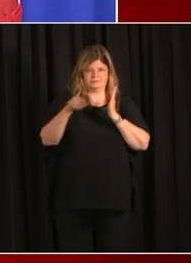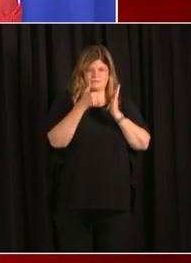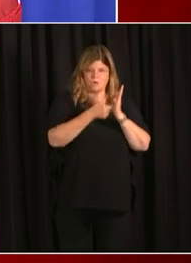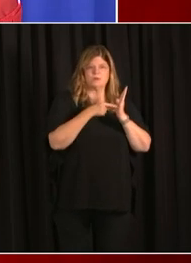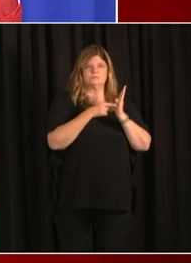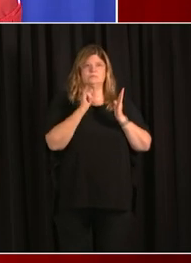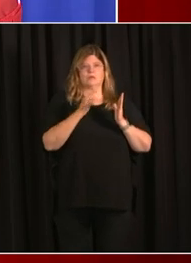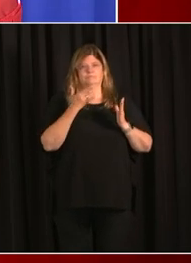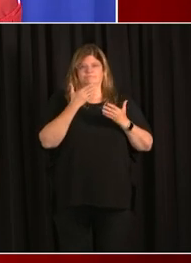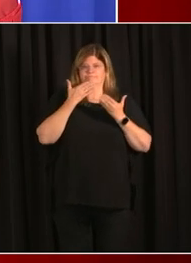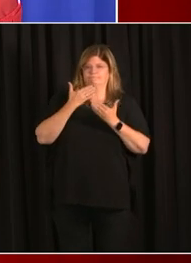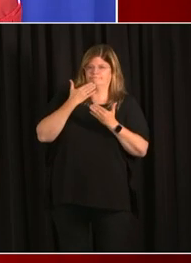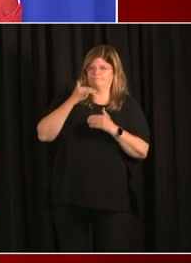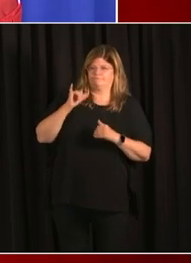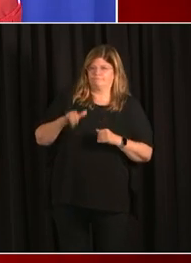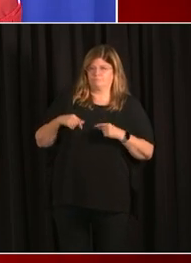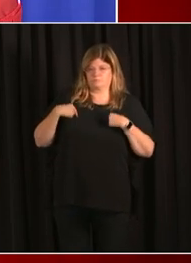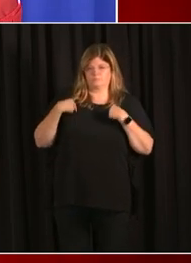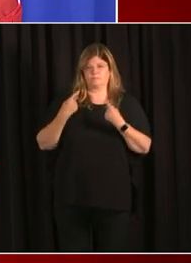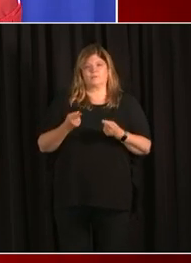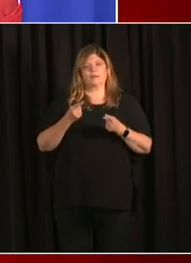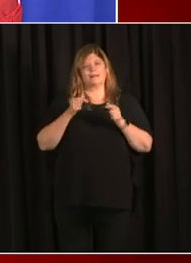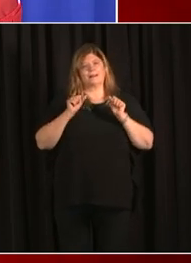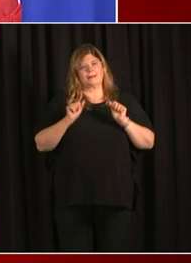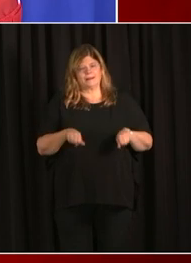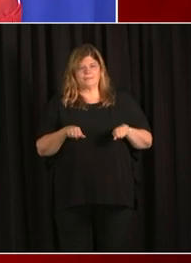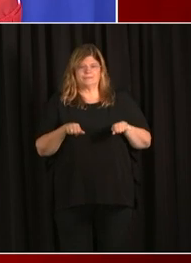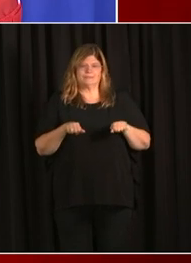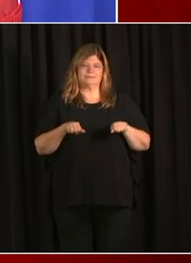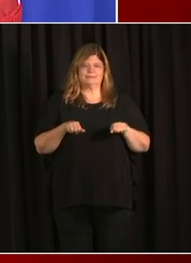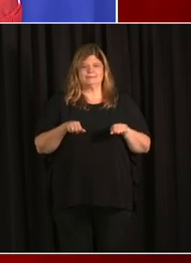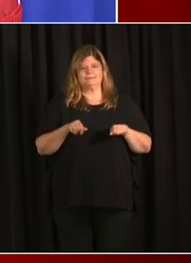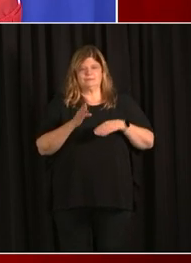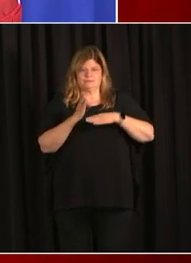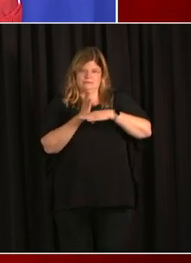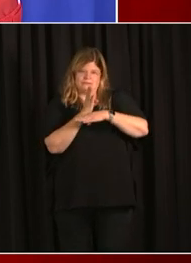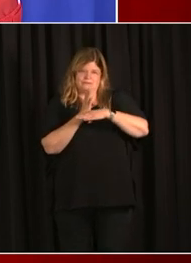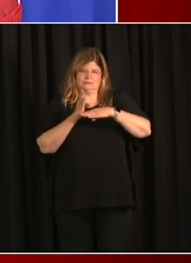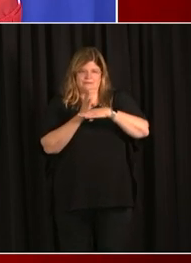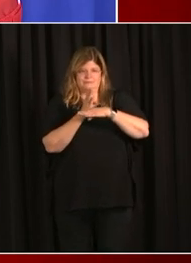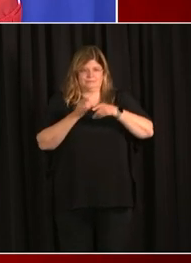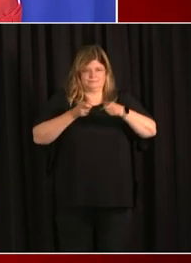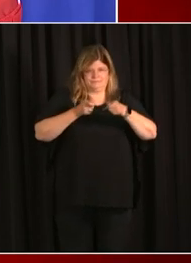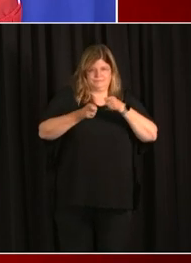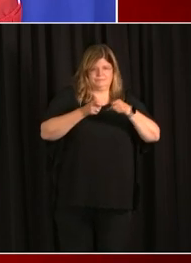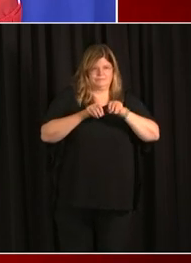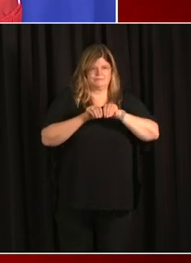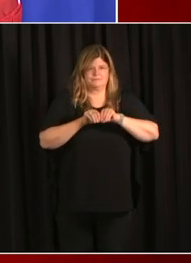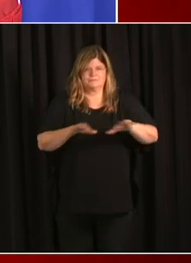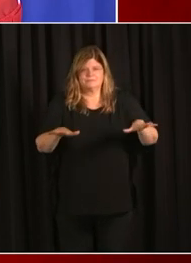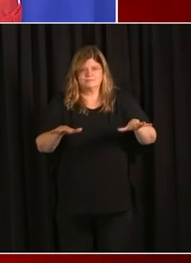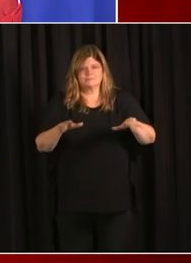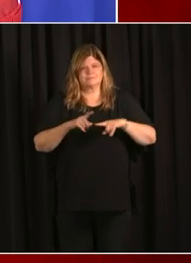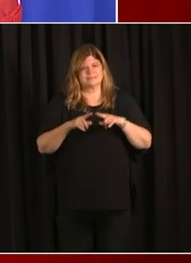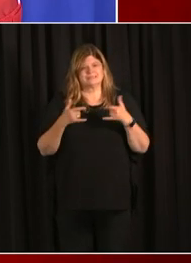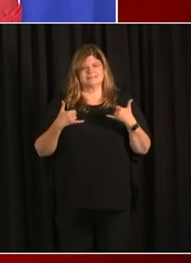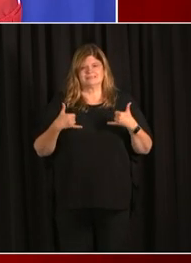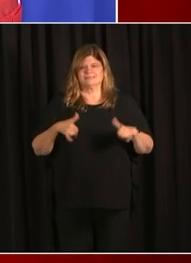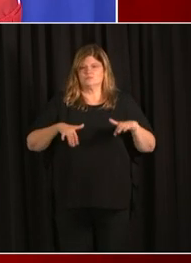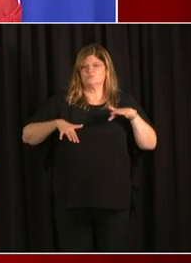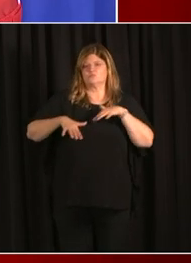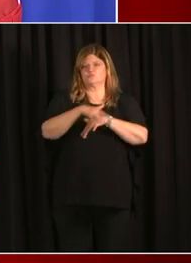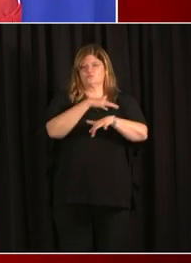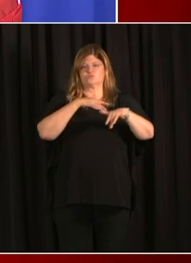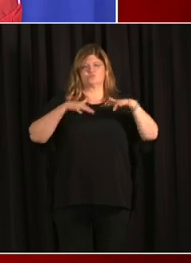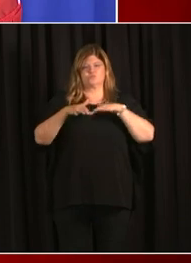able to moderately contain the spread of the virus, but it's still circulating and it's still